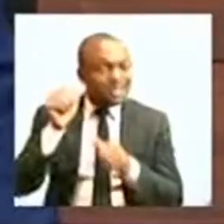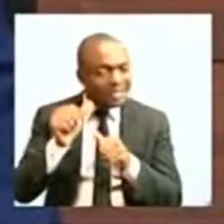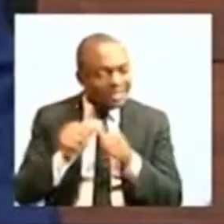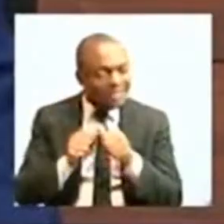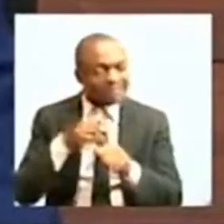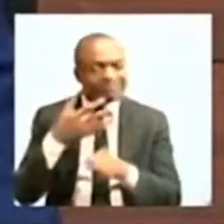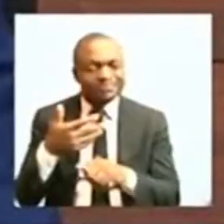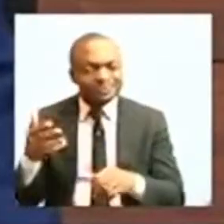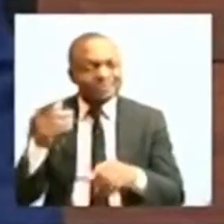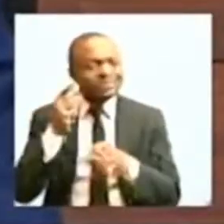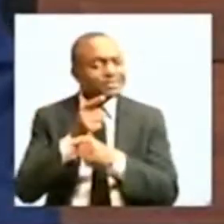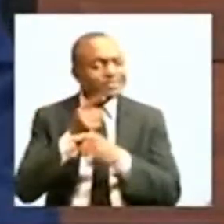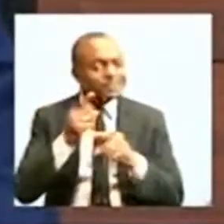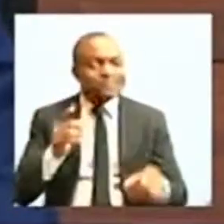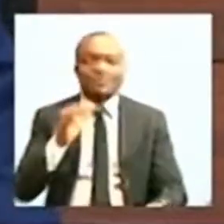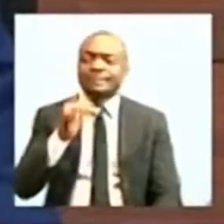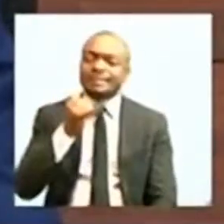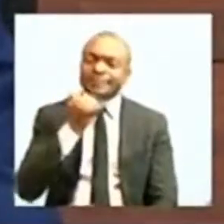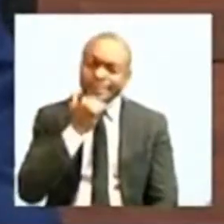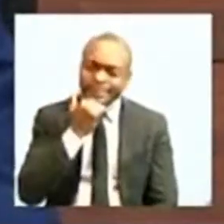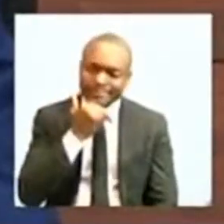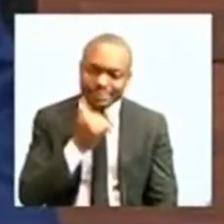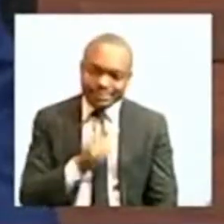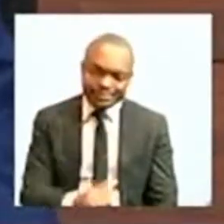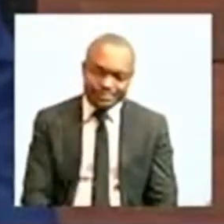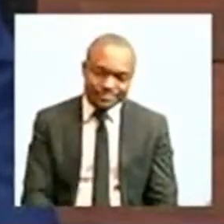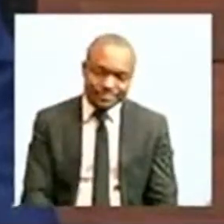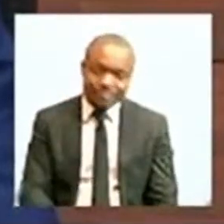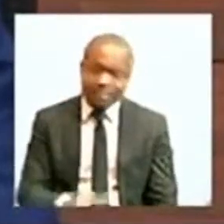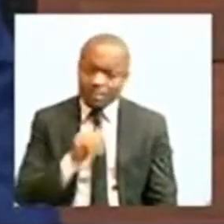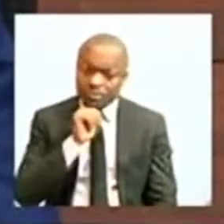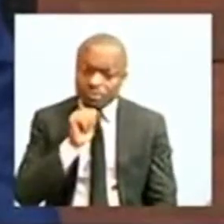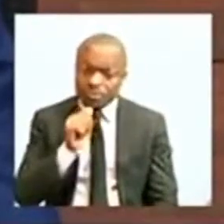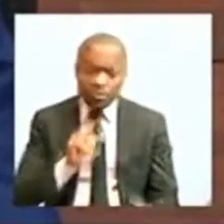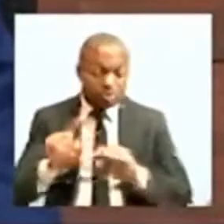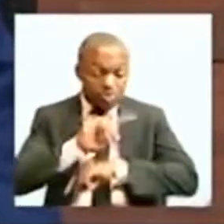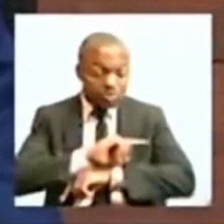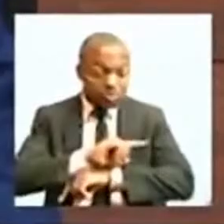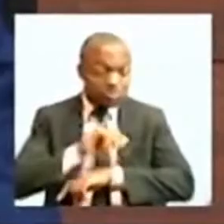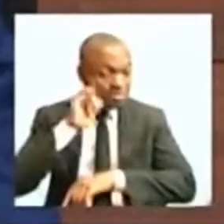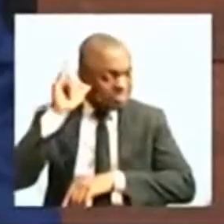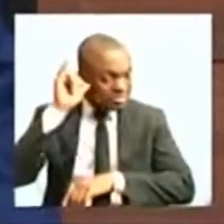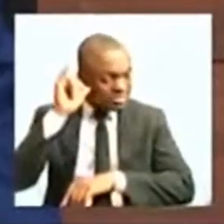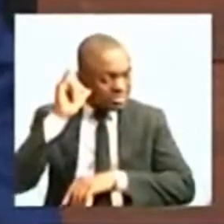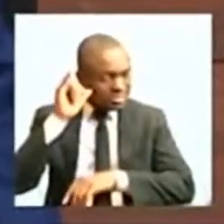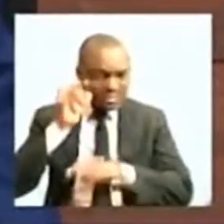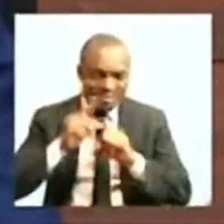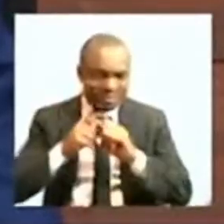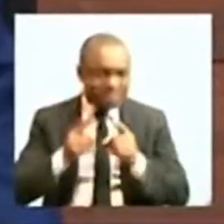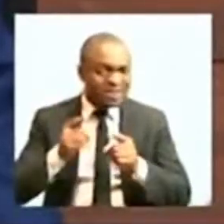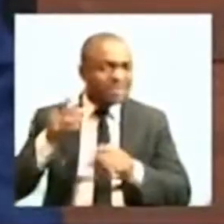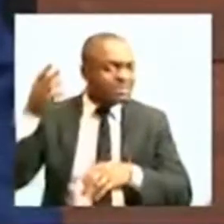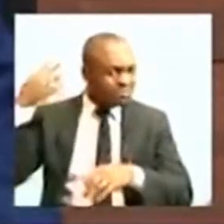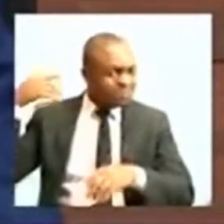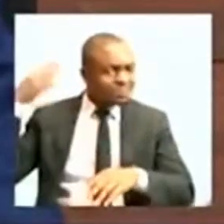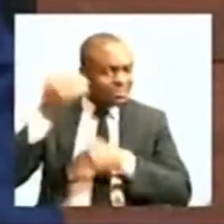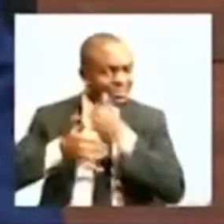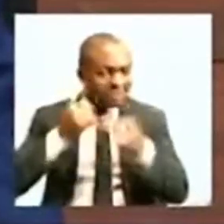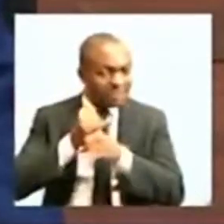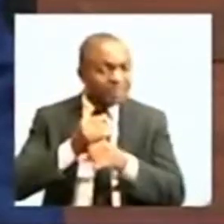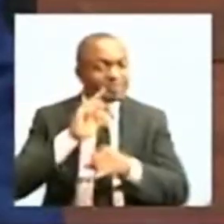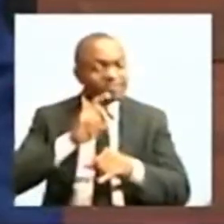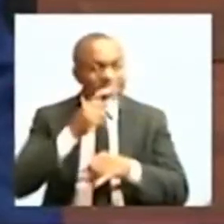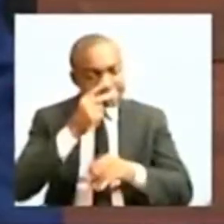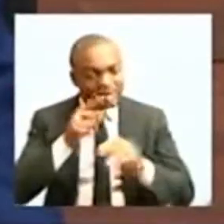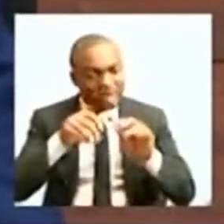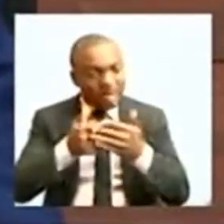just wrong. Not today, not yesterday, but many years ago. And we need to look at how best we